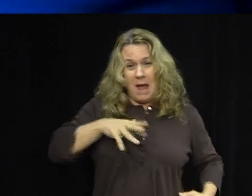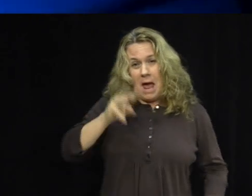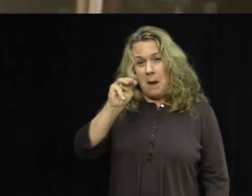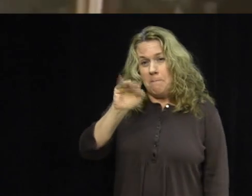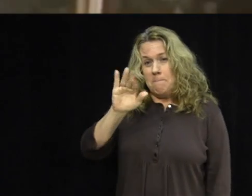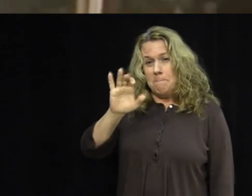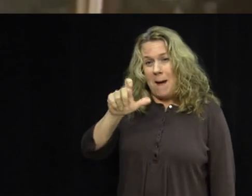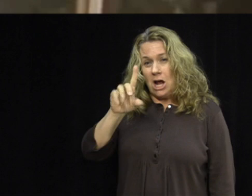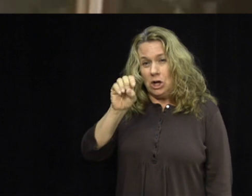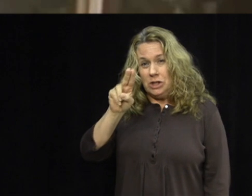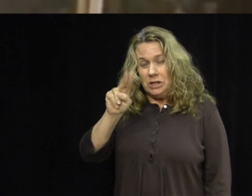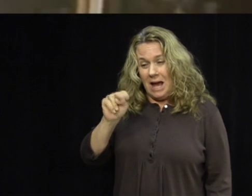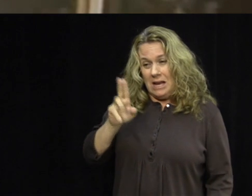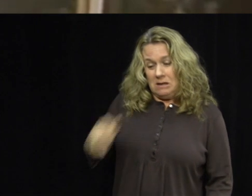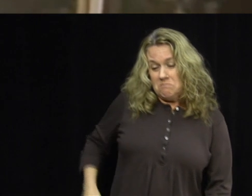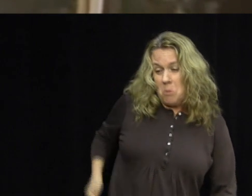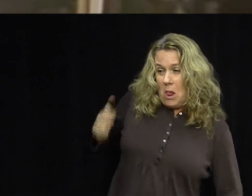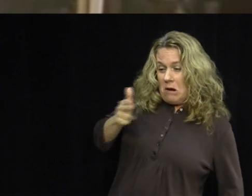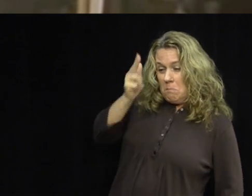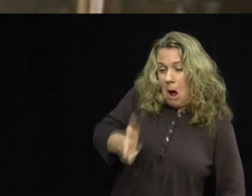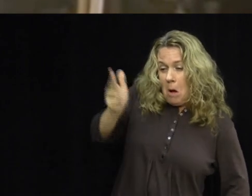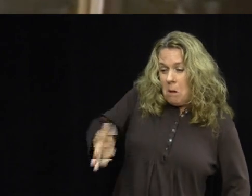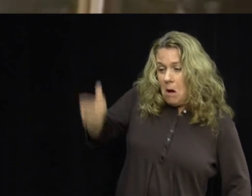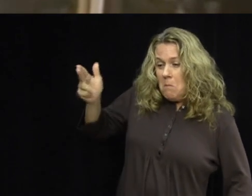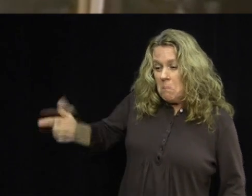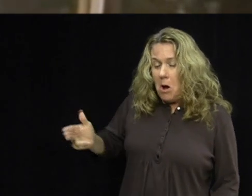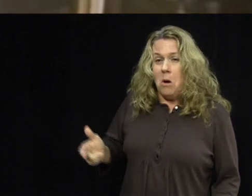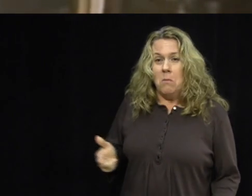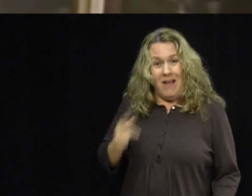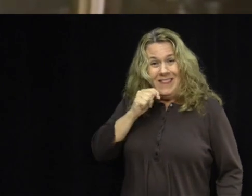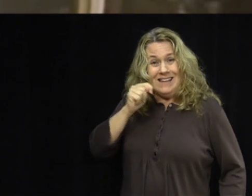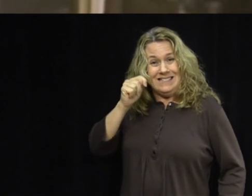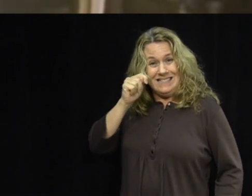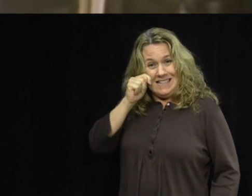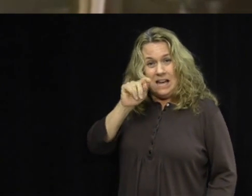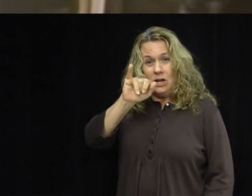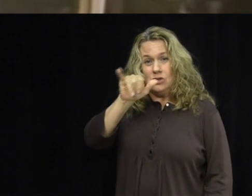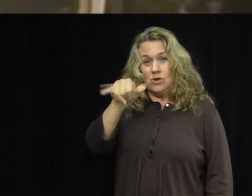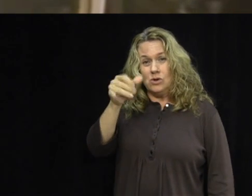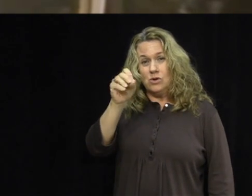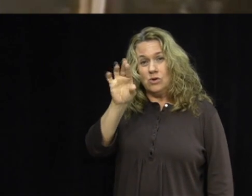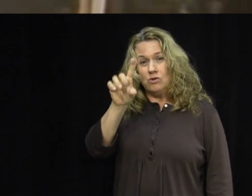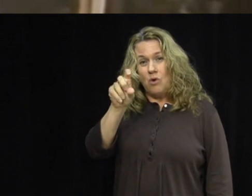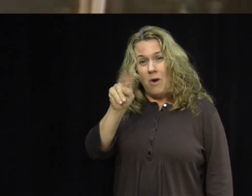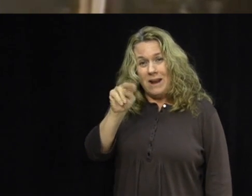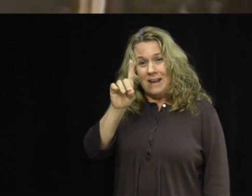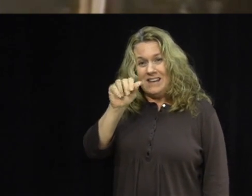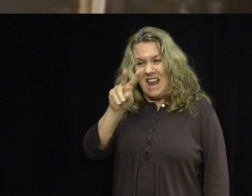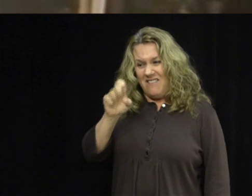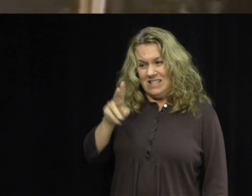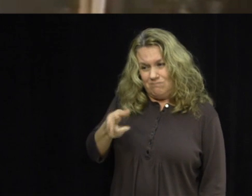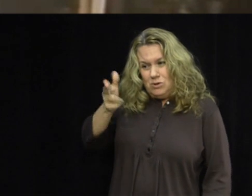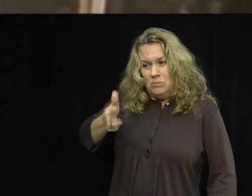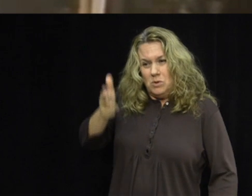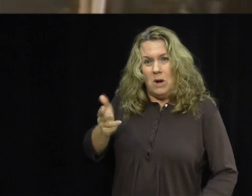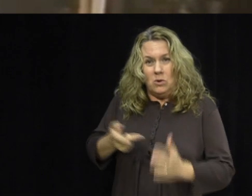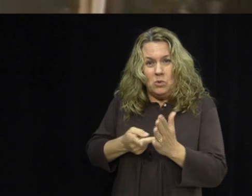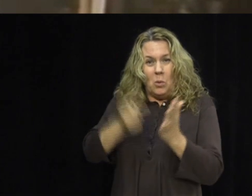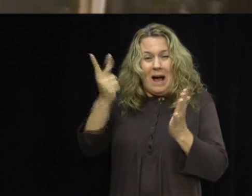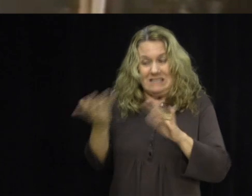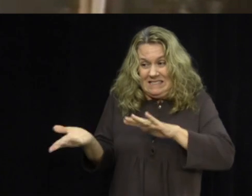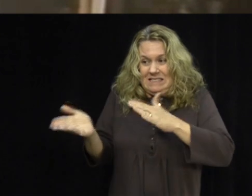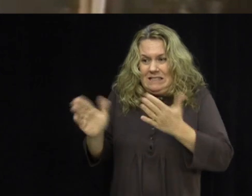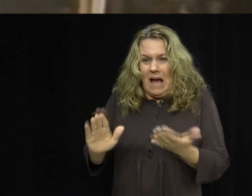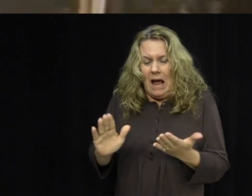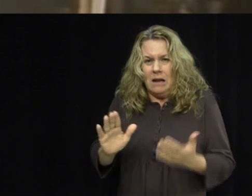shot into the car several times. The teen, Jordan Davis, was hit twice and died soon after. Police also say that there were 2 other